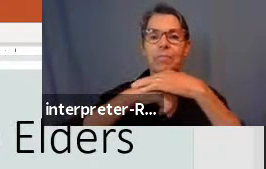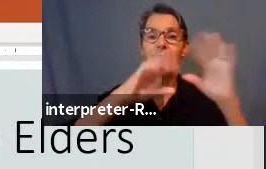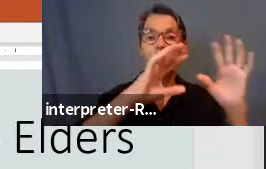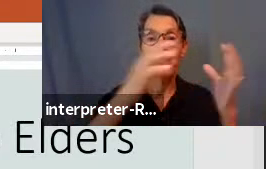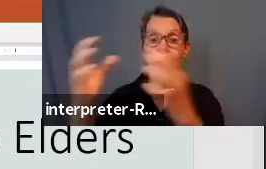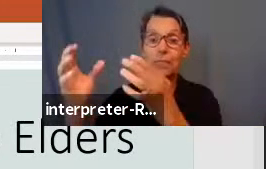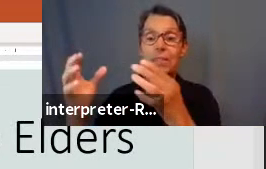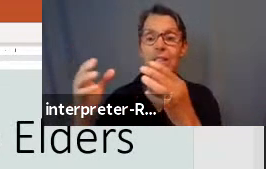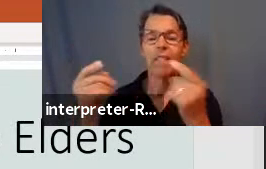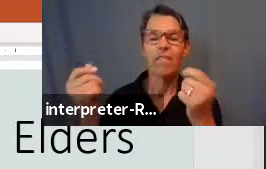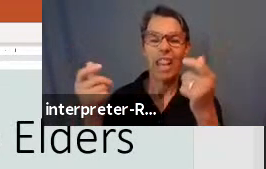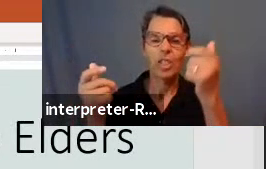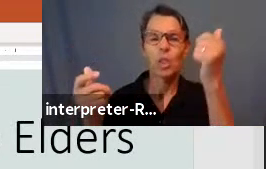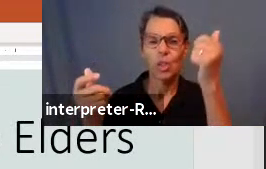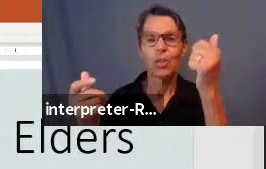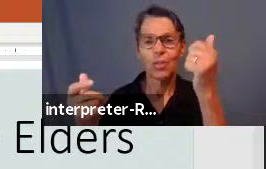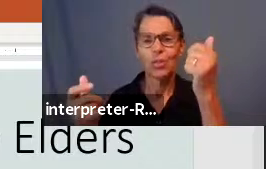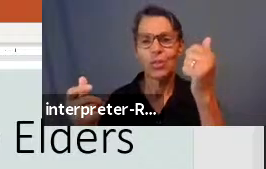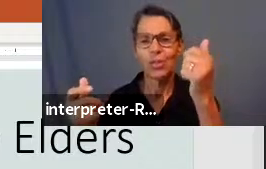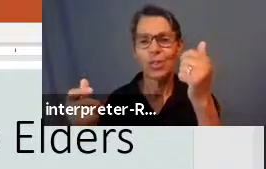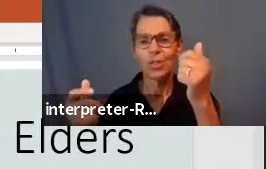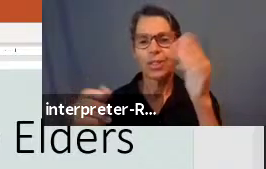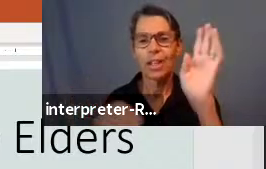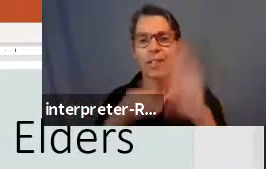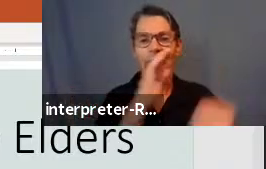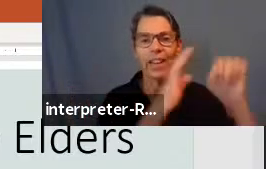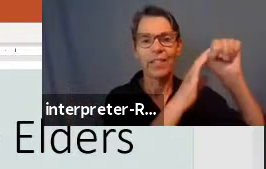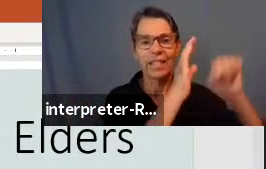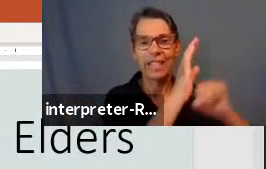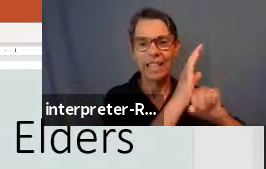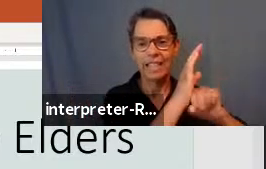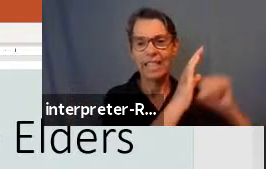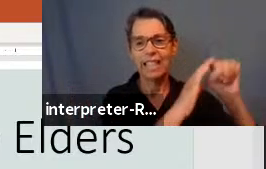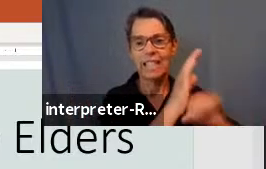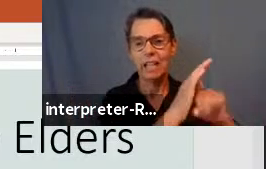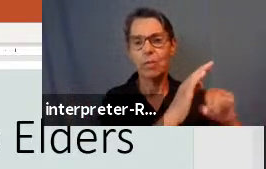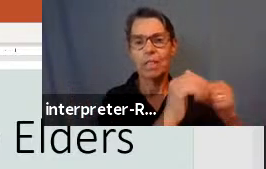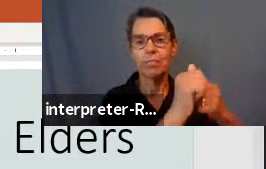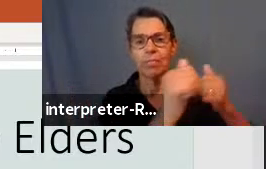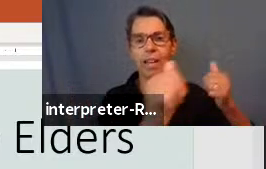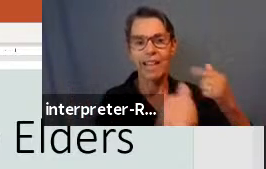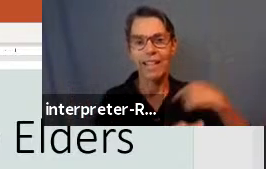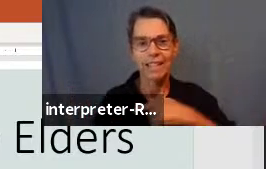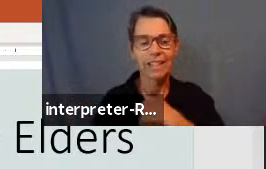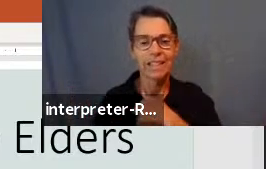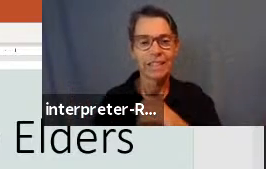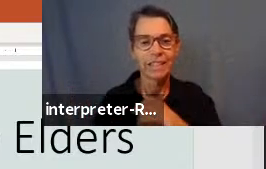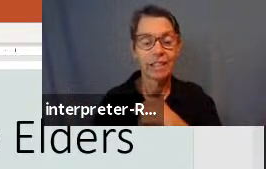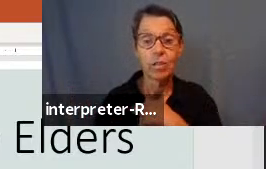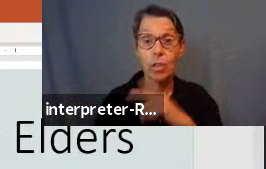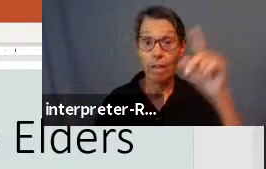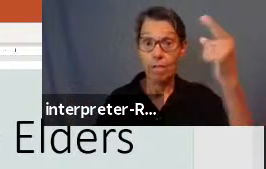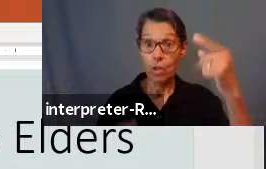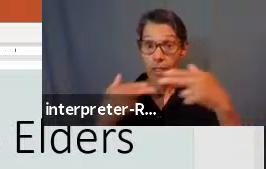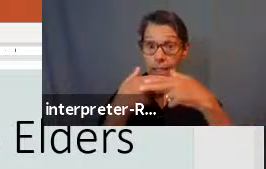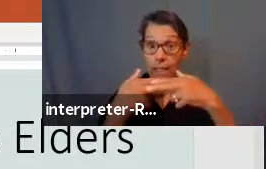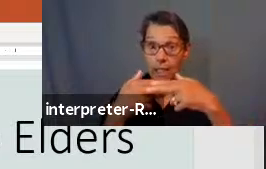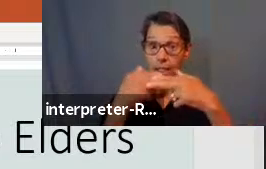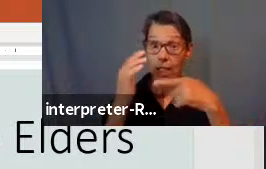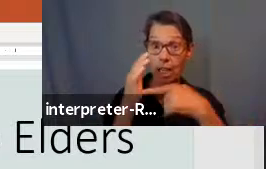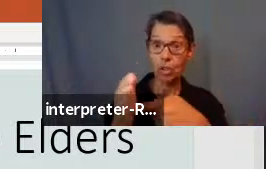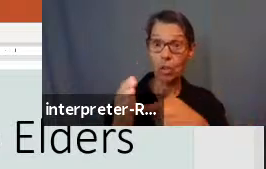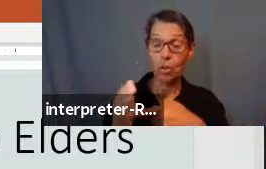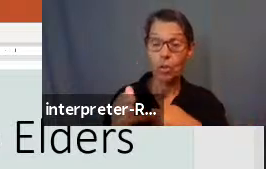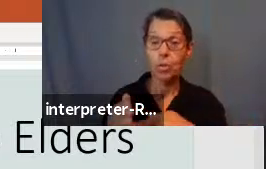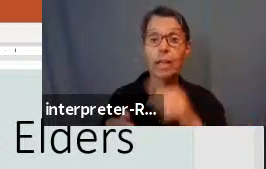quicker than across the rest of the state. So that slide that Jimena showed in the very beginning about the 55 to